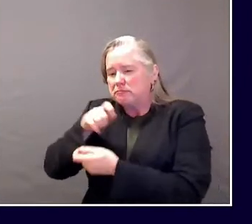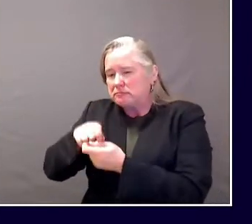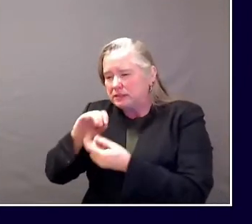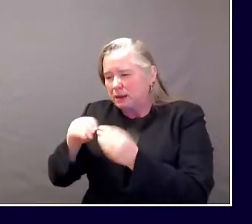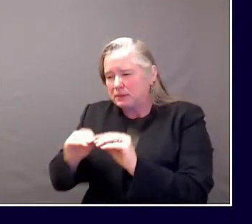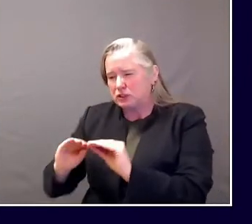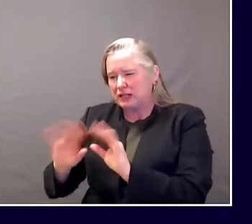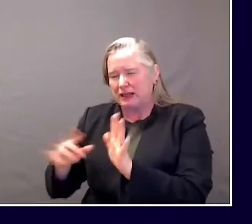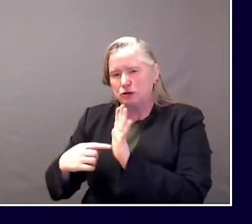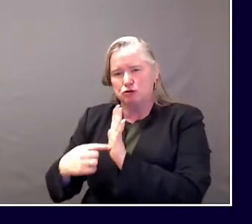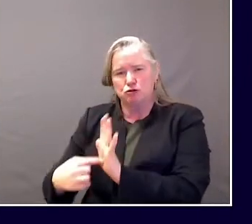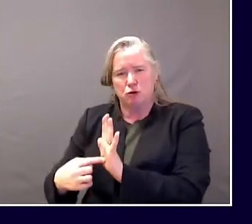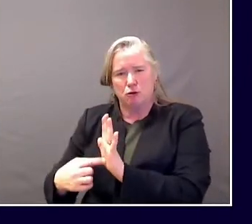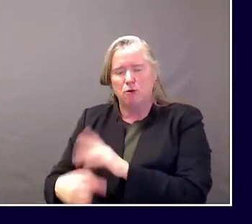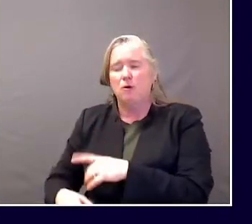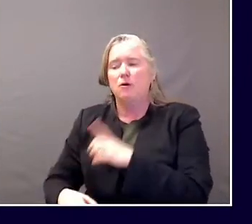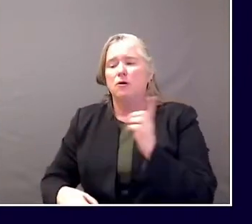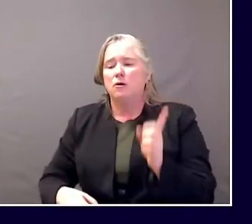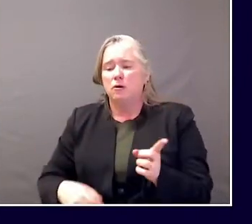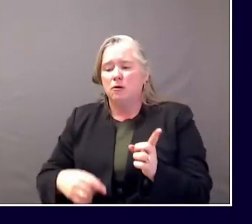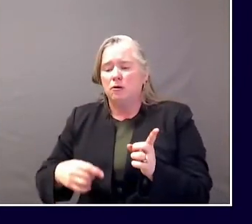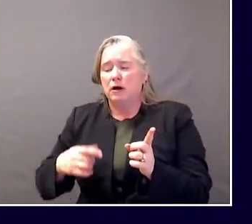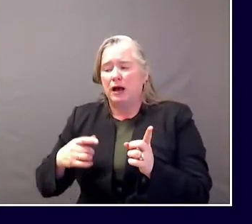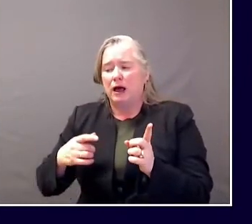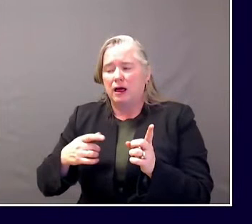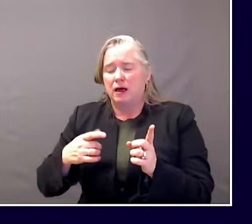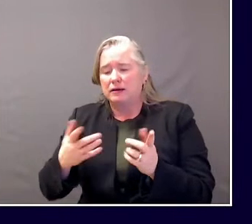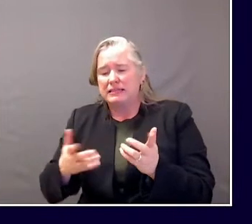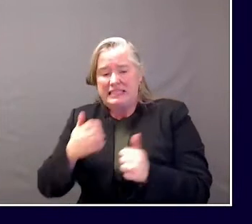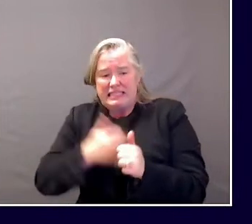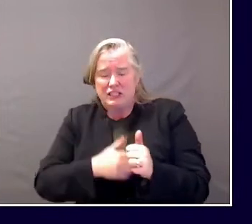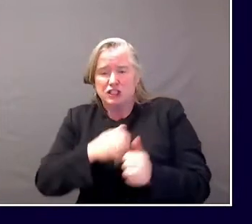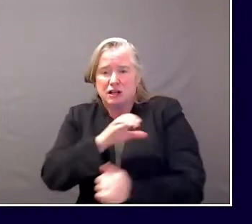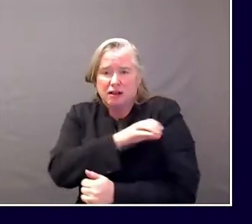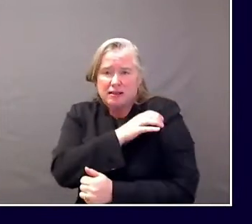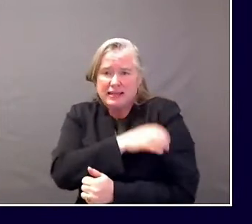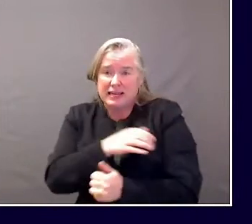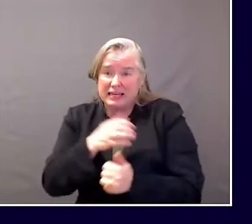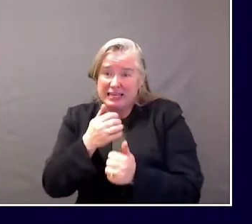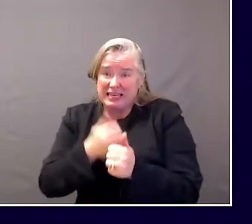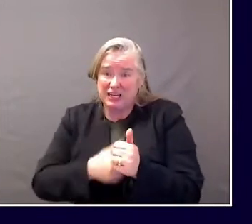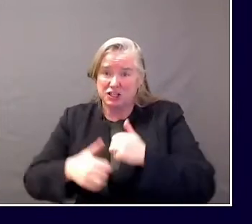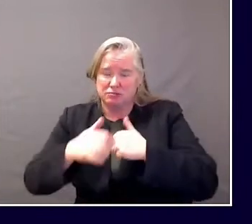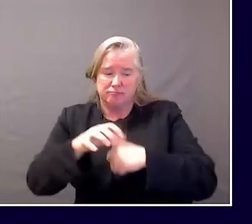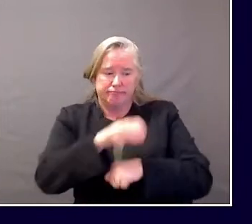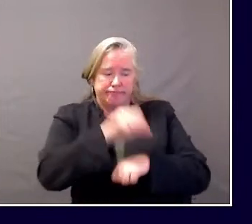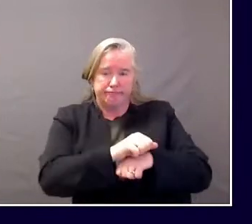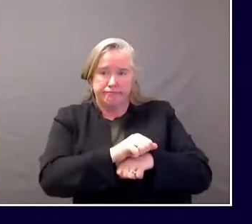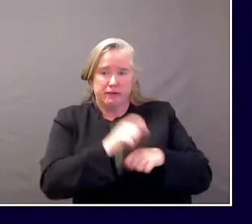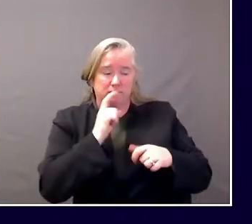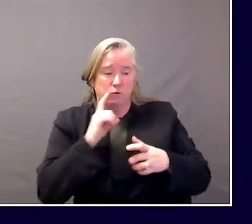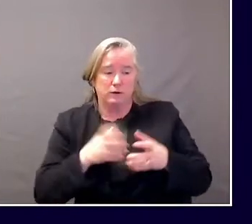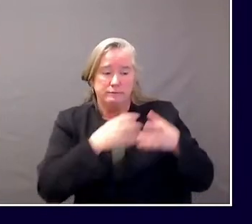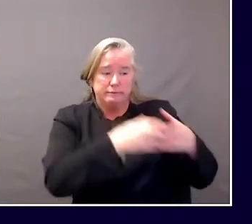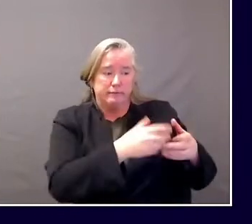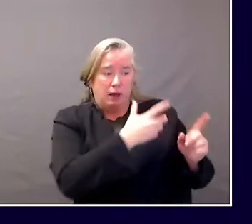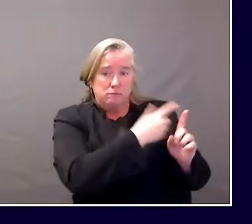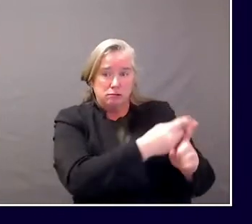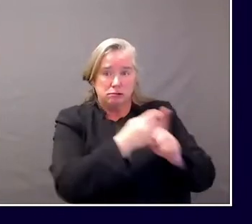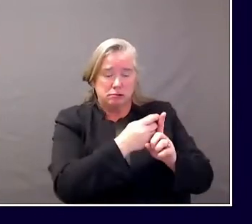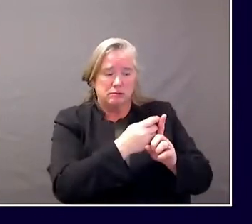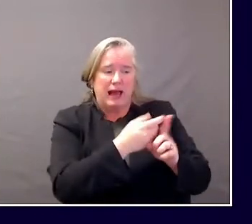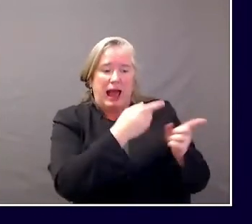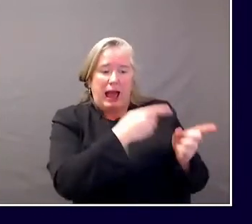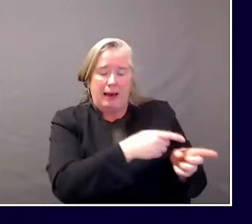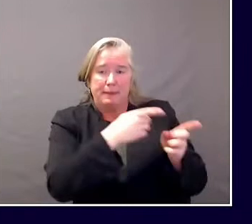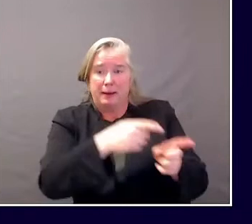the throughput that they are able to achieve at each of those clinics is what we think it should be. We have spoken directly with